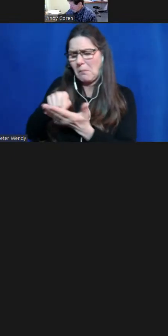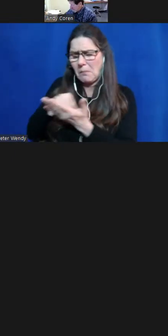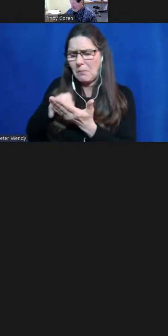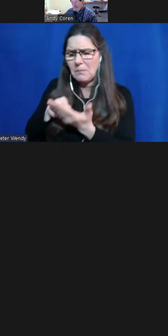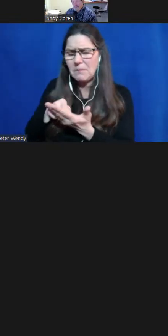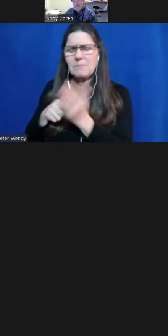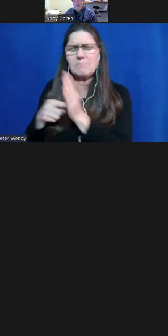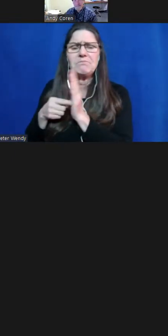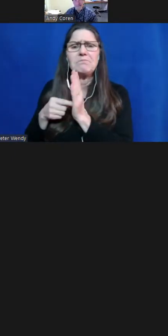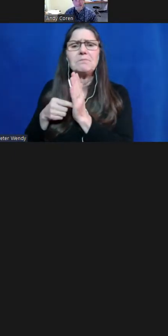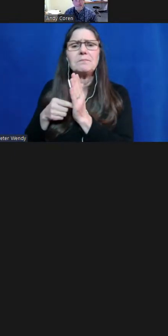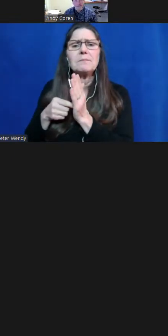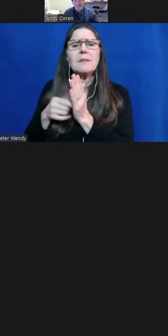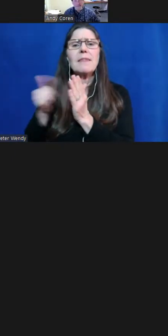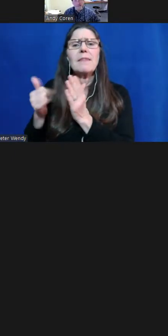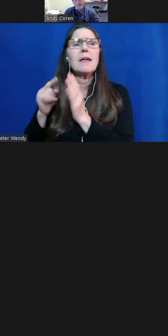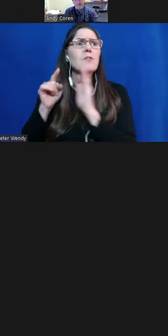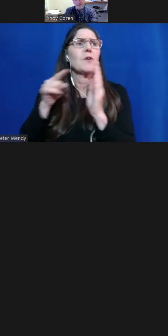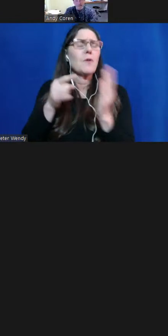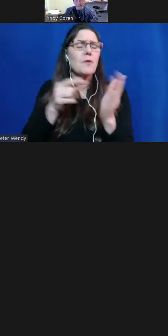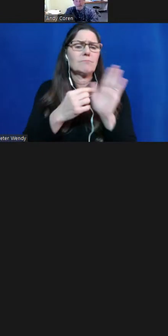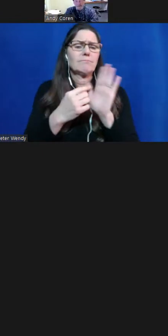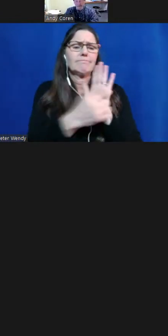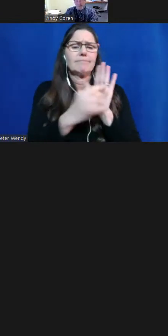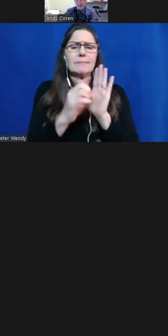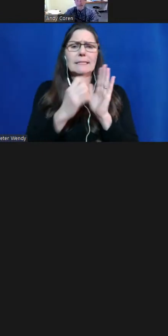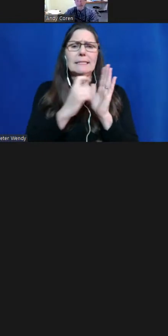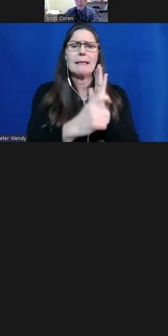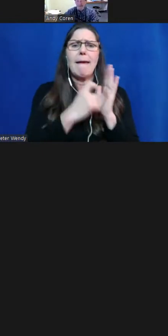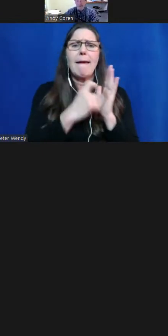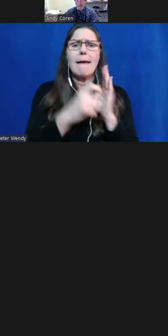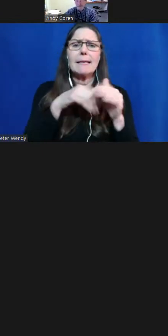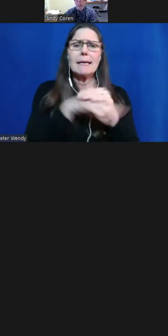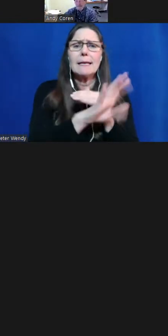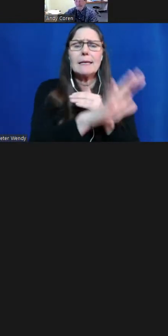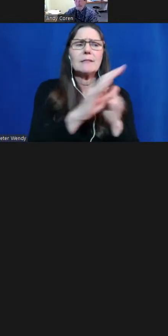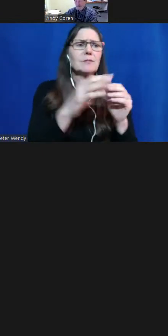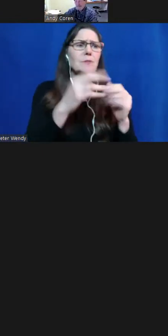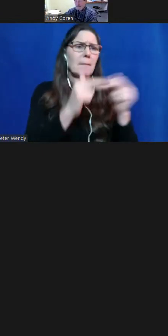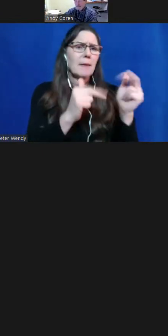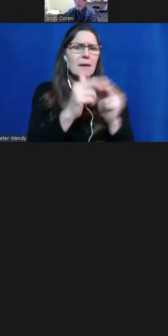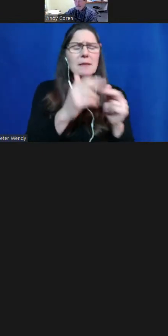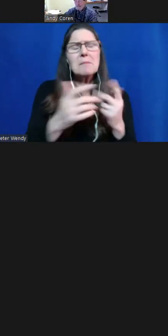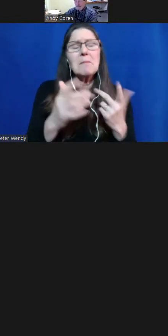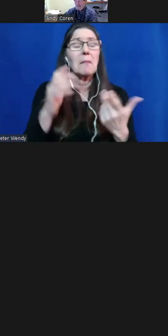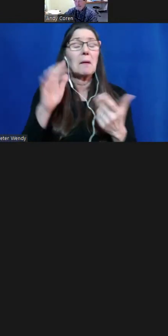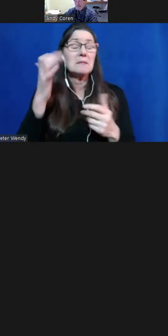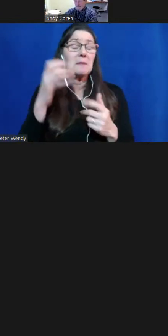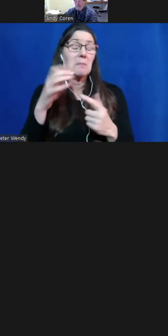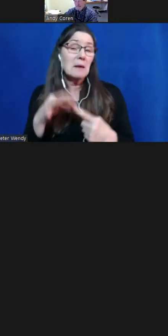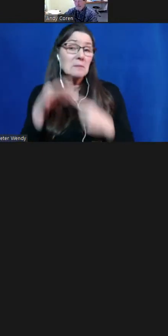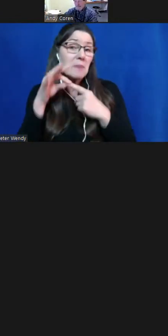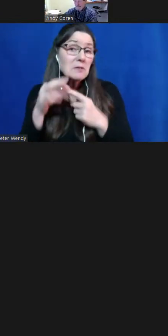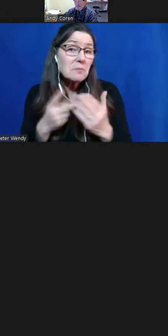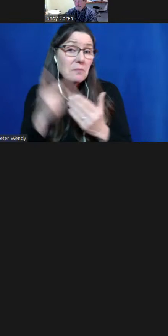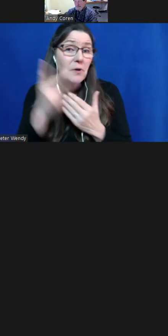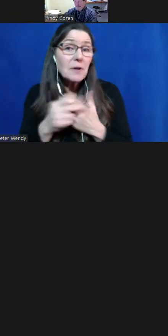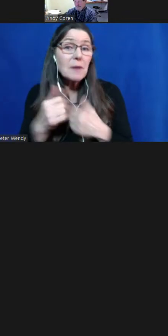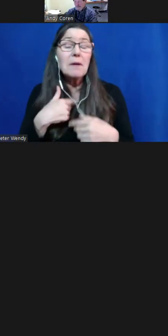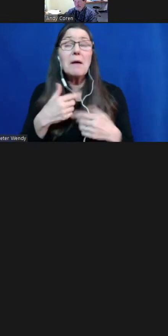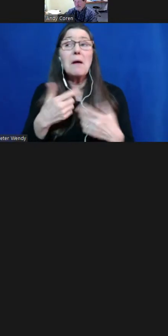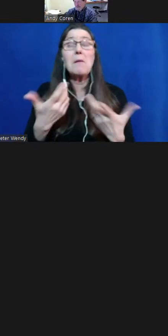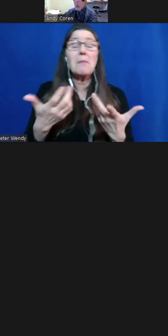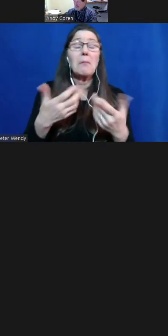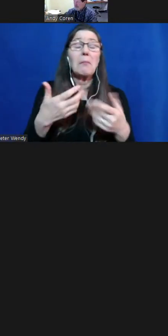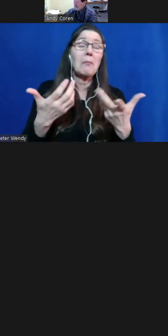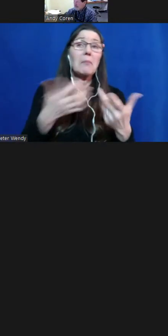like a unique program in the county. And I'm wondering if you could talk about the county public health's work with